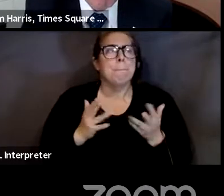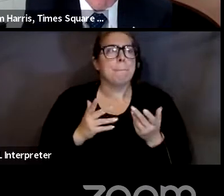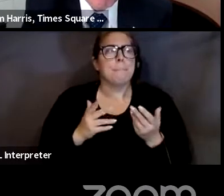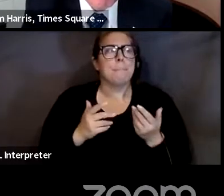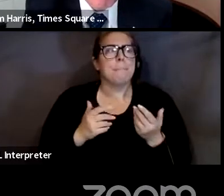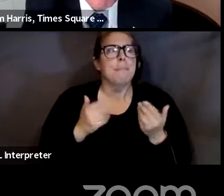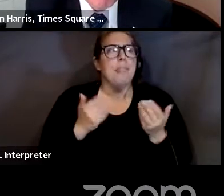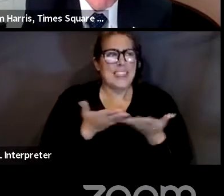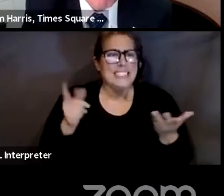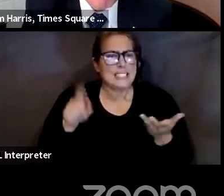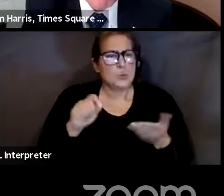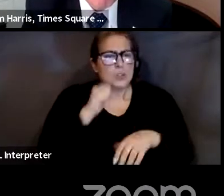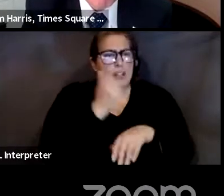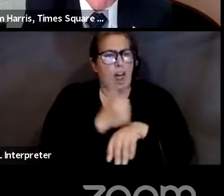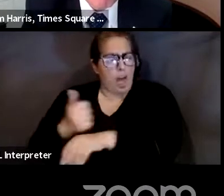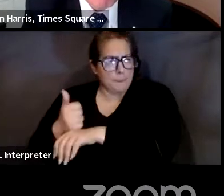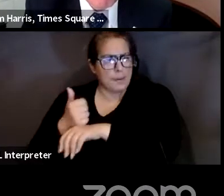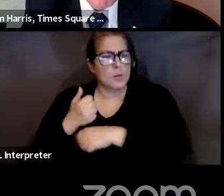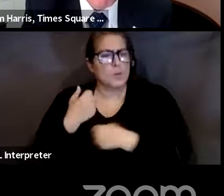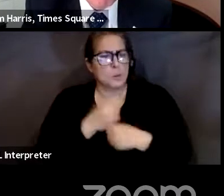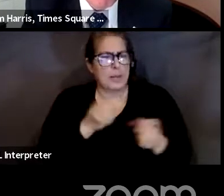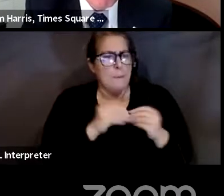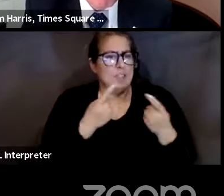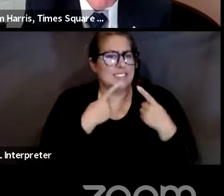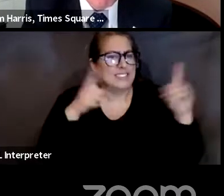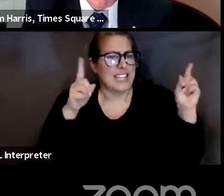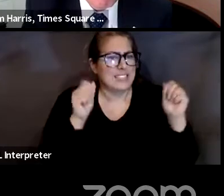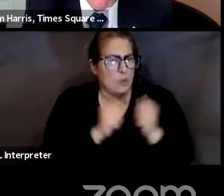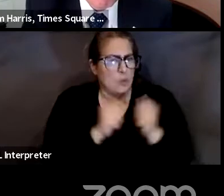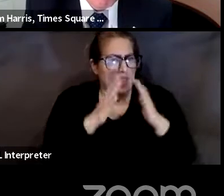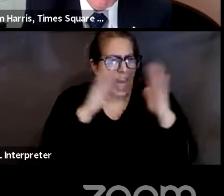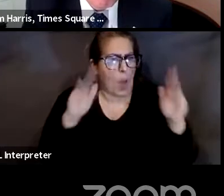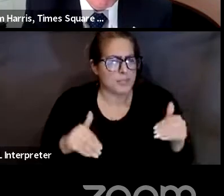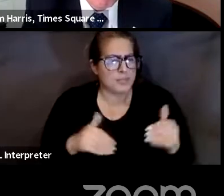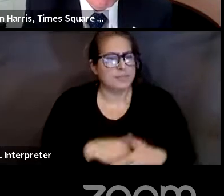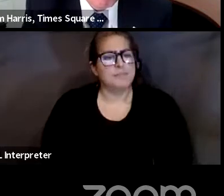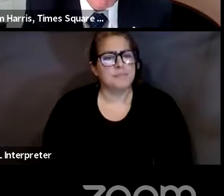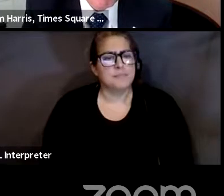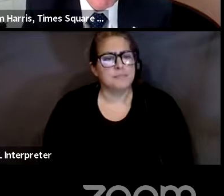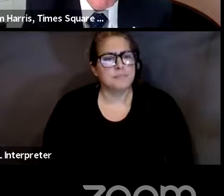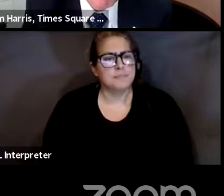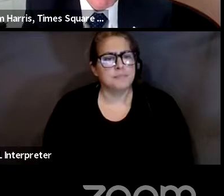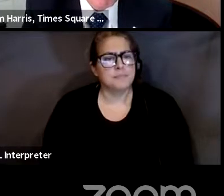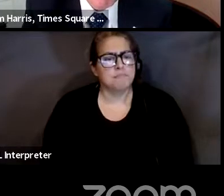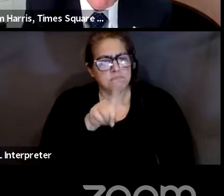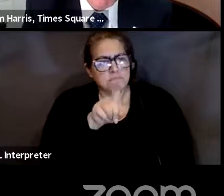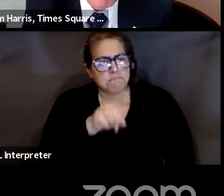in order for a bunch of new supportive housing to be created?